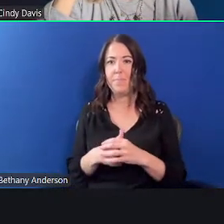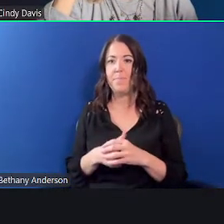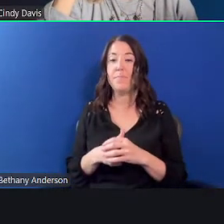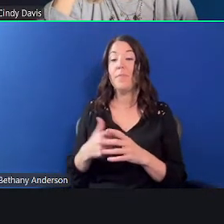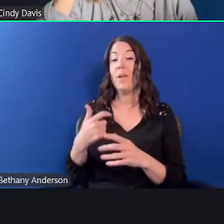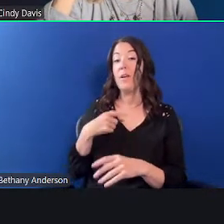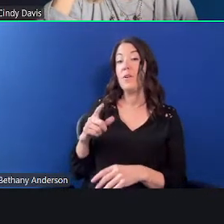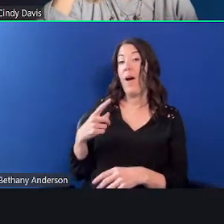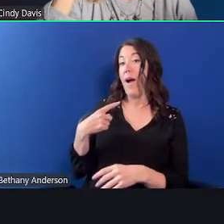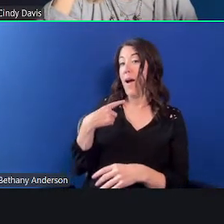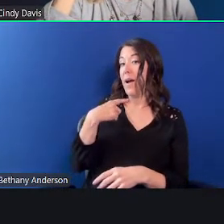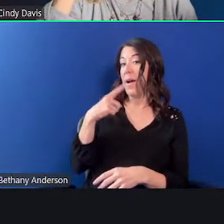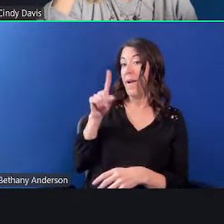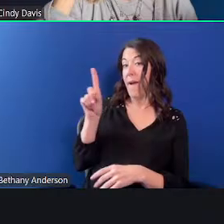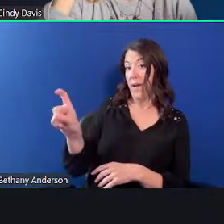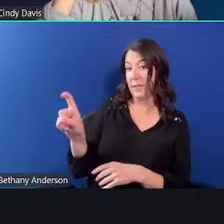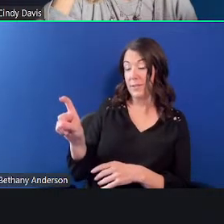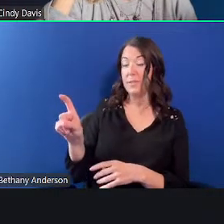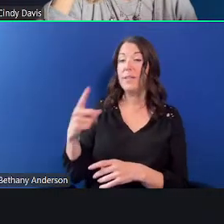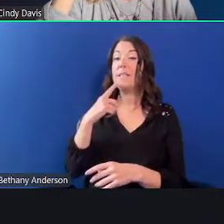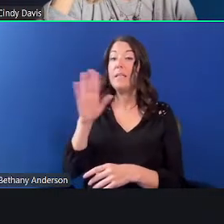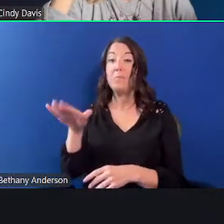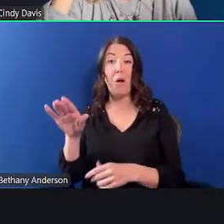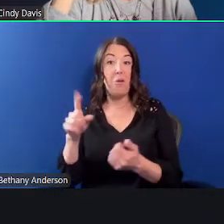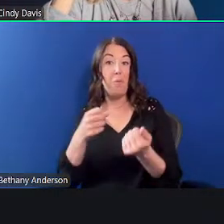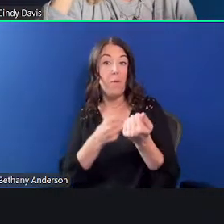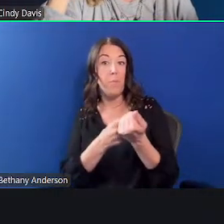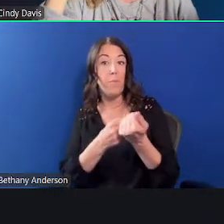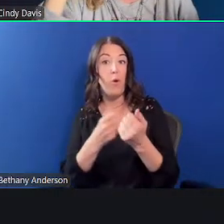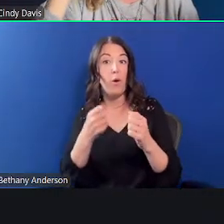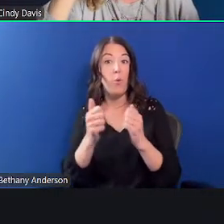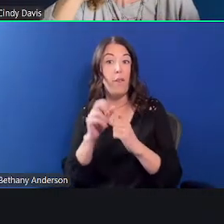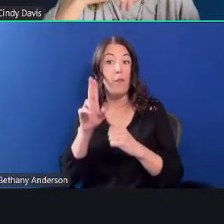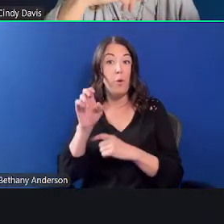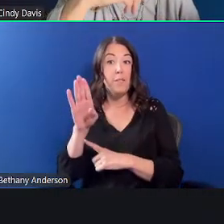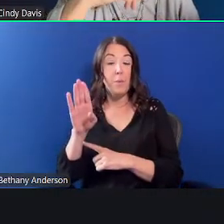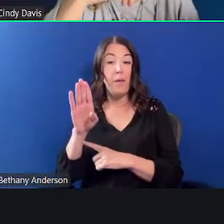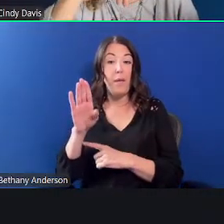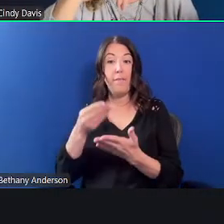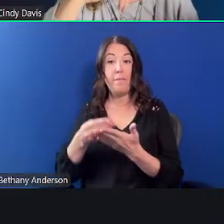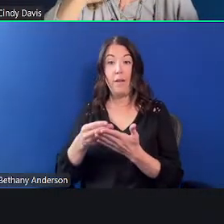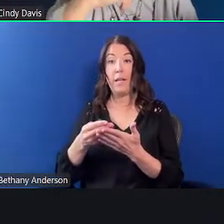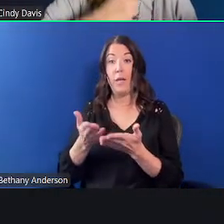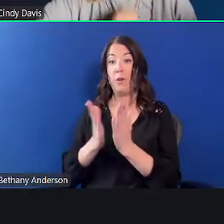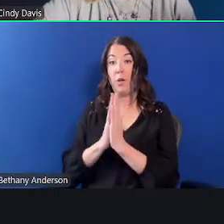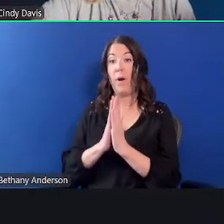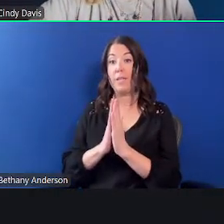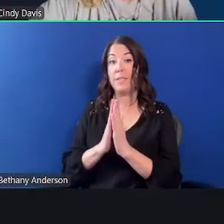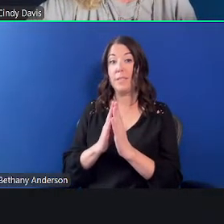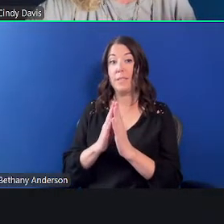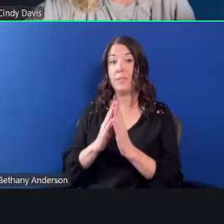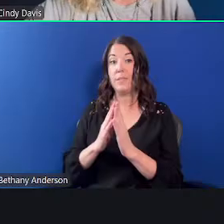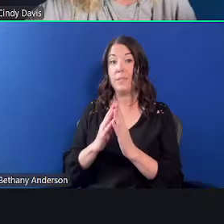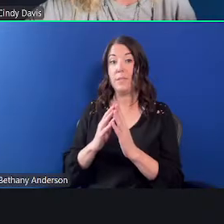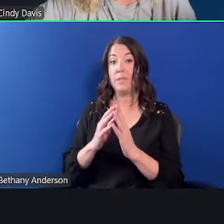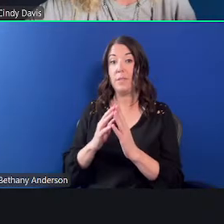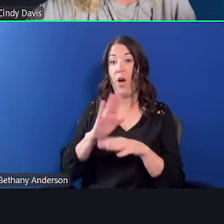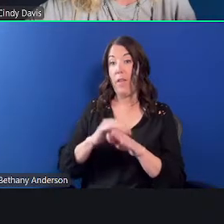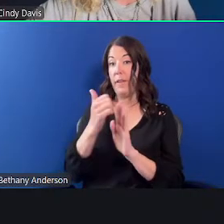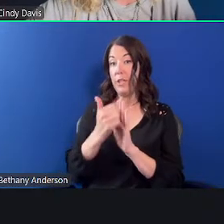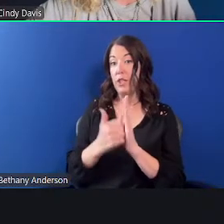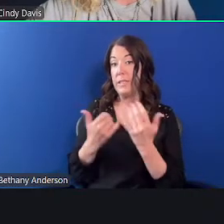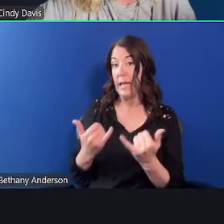said, I asked her, I said, are you on board with the USDB legislative funding request on the agenda today? And she